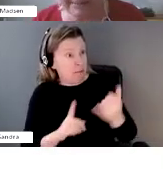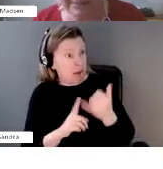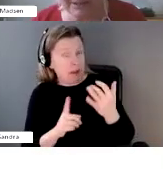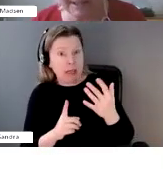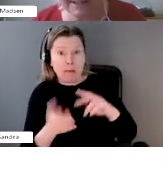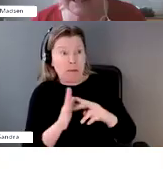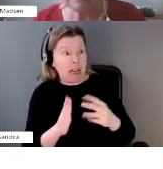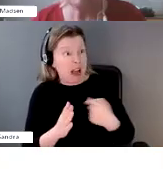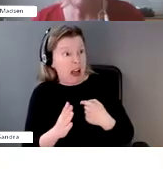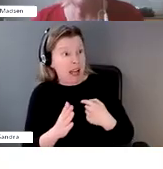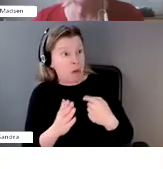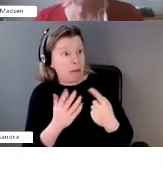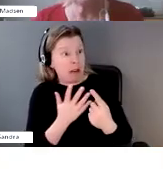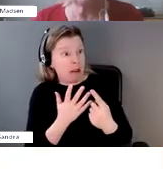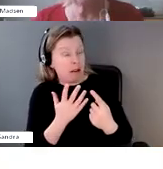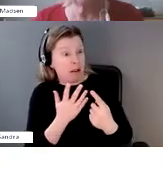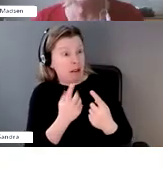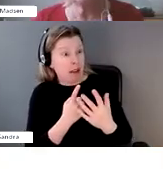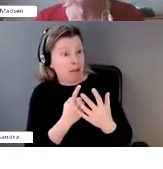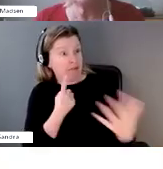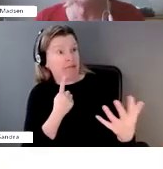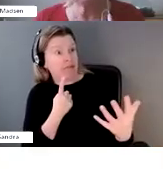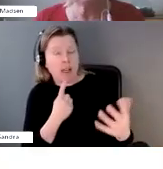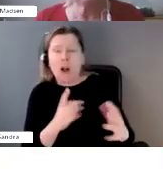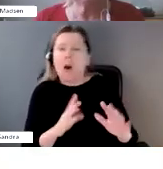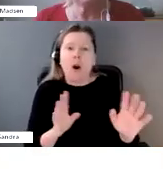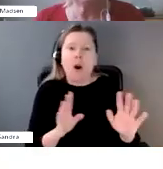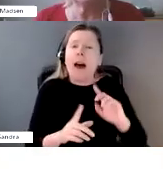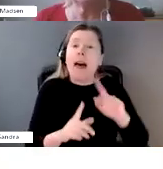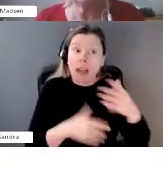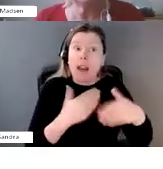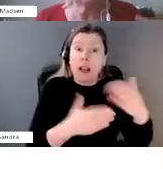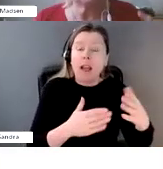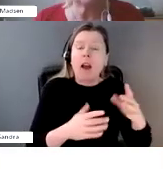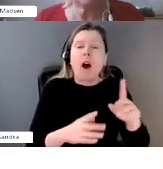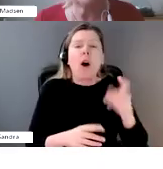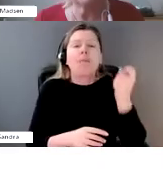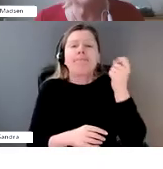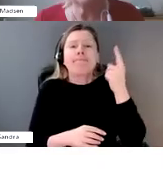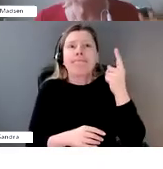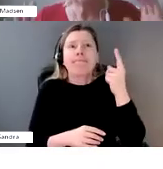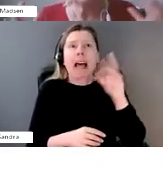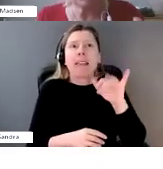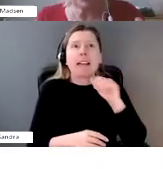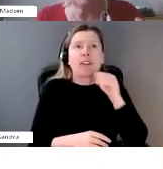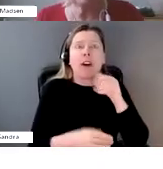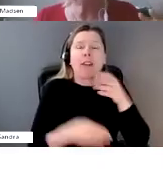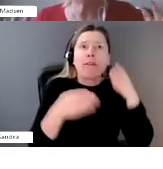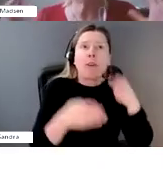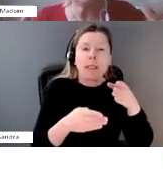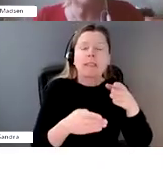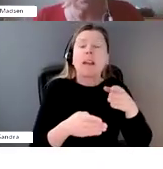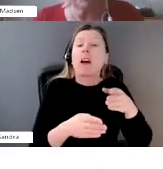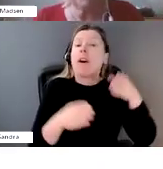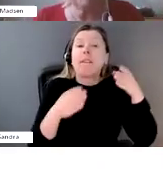ostracized and bullied. But as the project progressed, they really realized that wasn't the focus. The focus is on problem